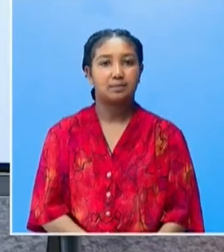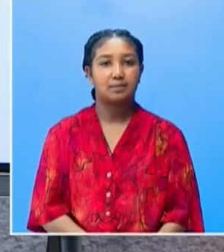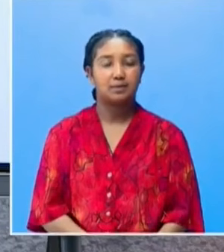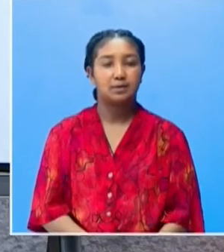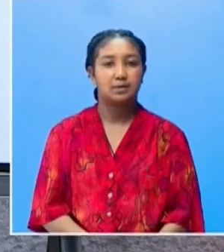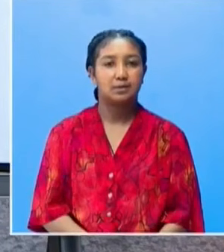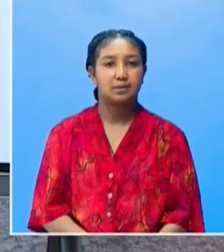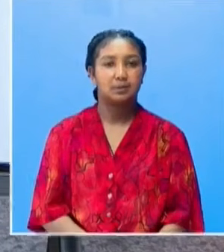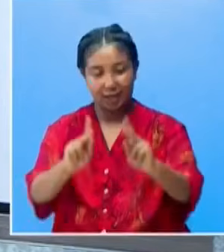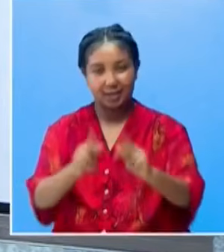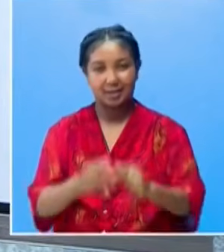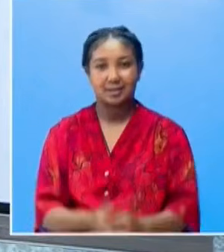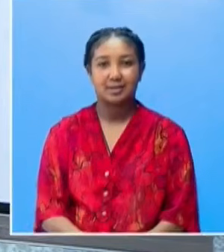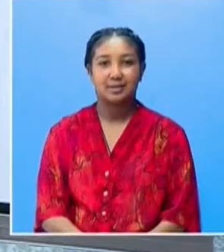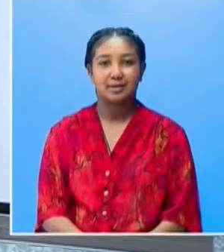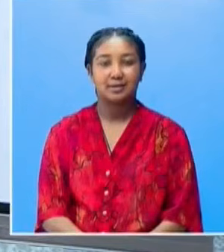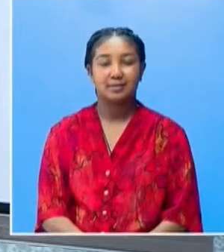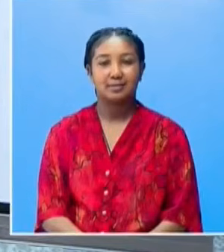Example.